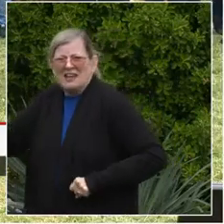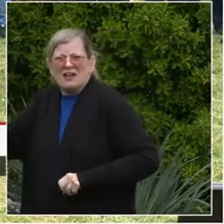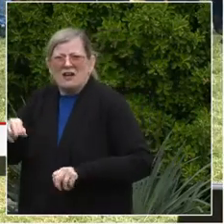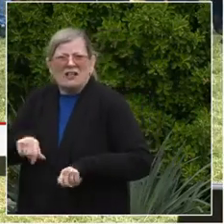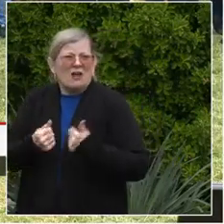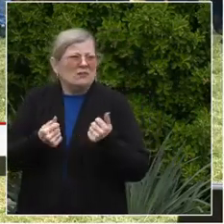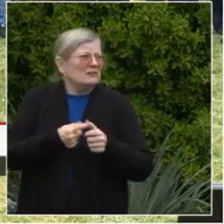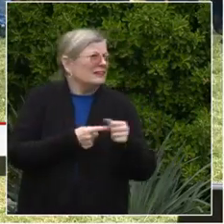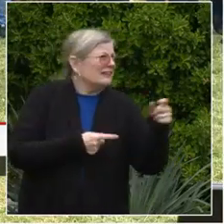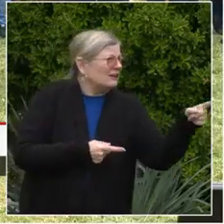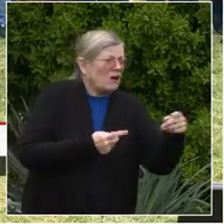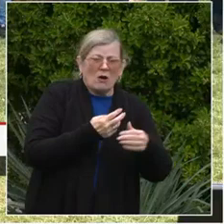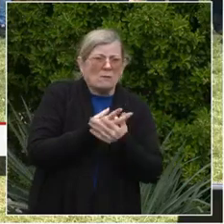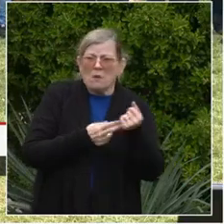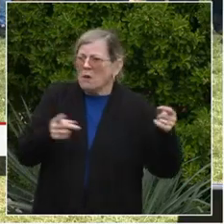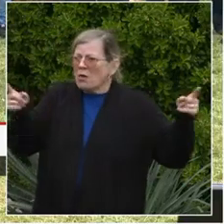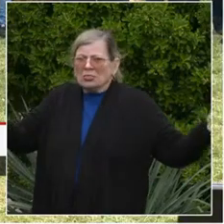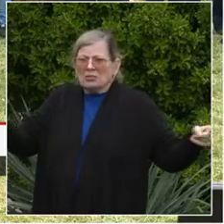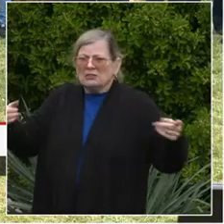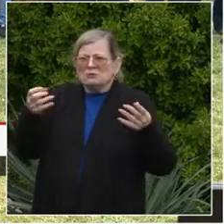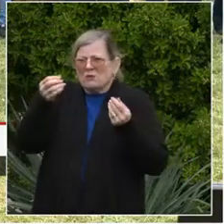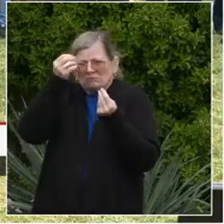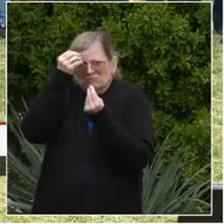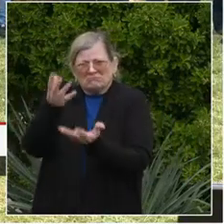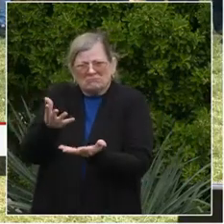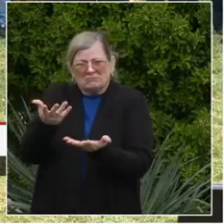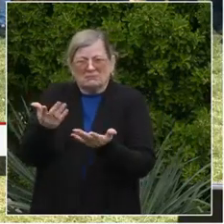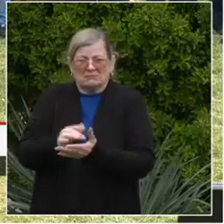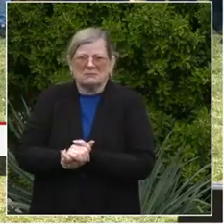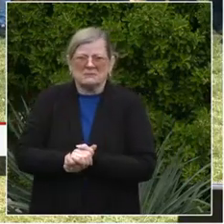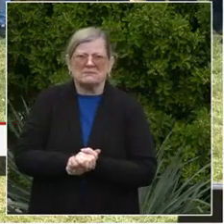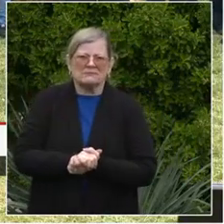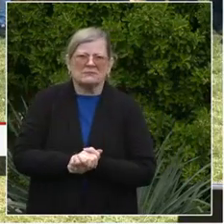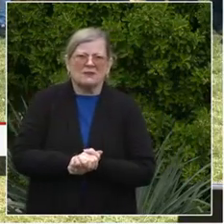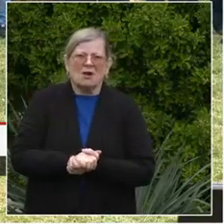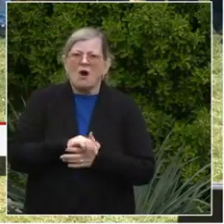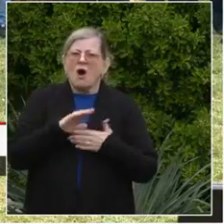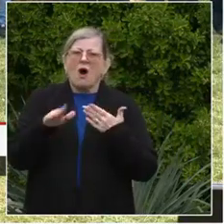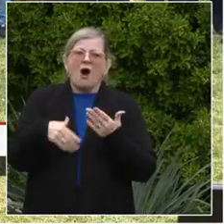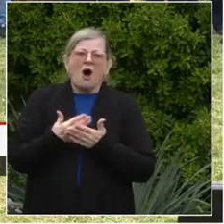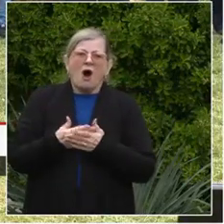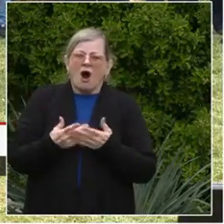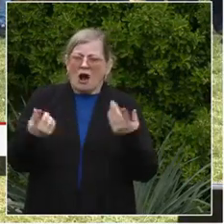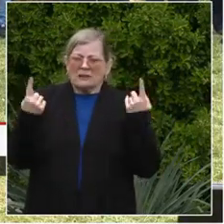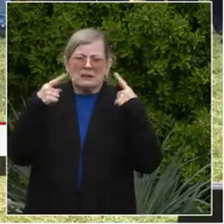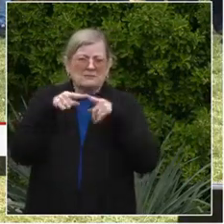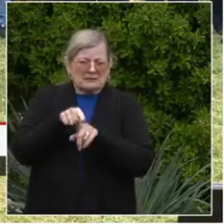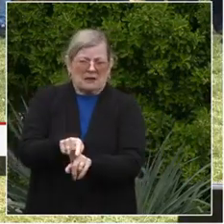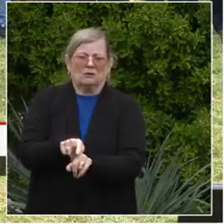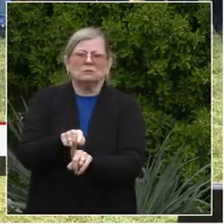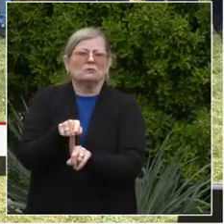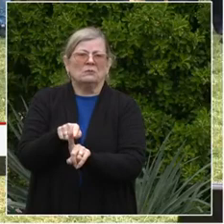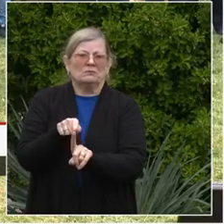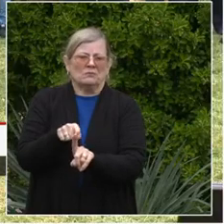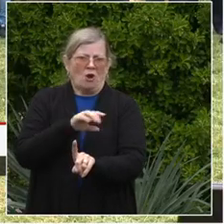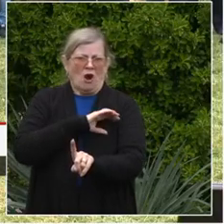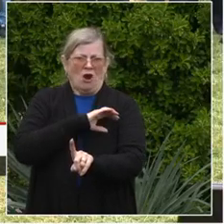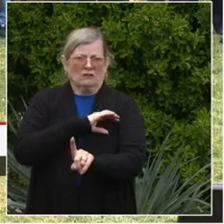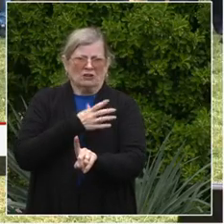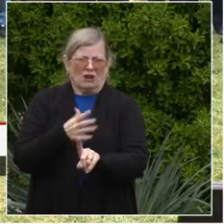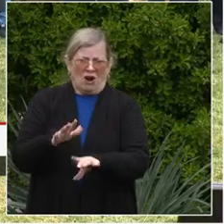as an idea. Secondly, it all comes down to the officers on the ground, right? Not